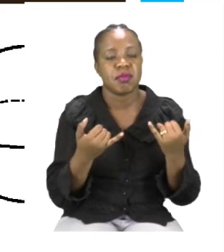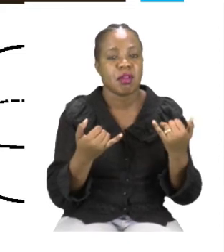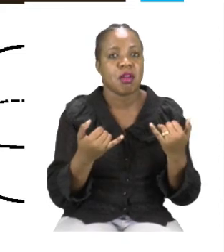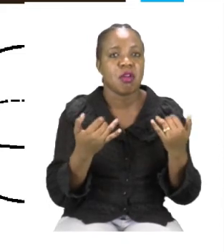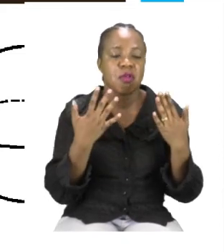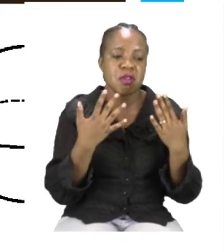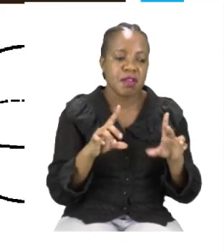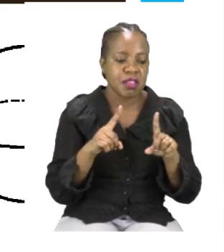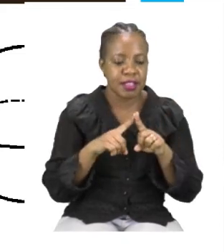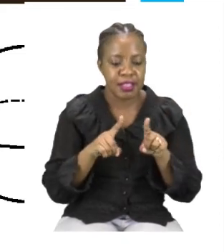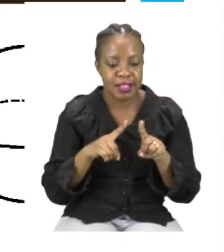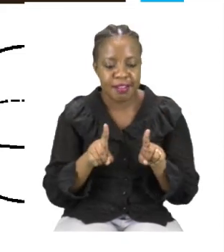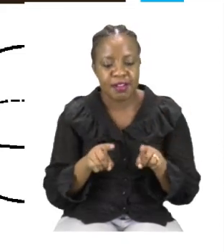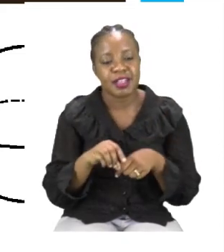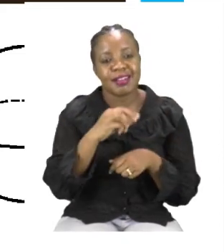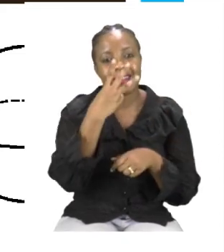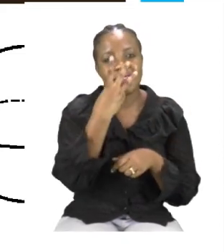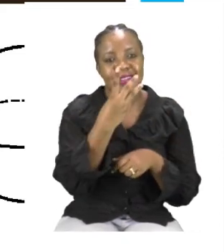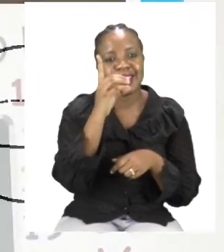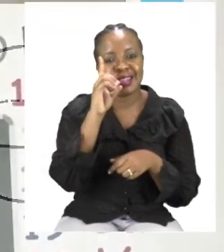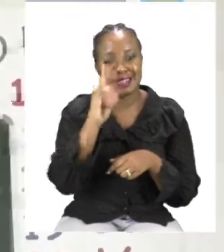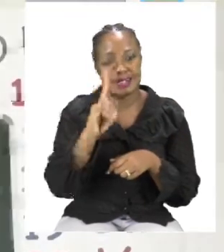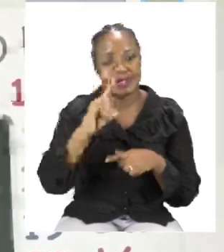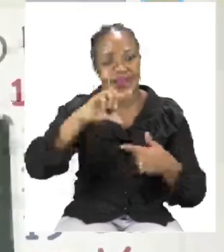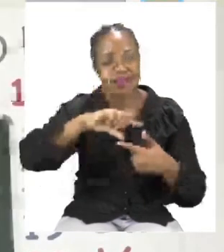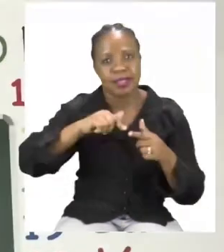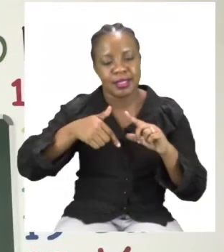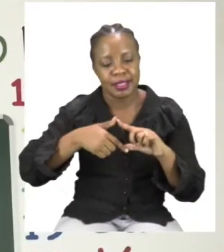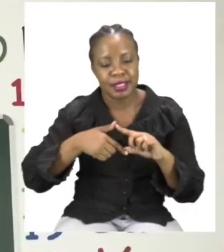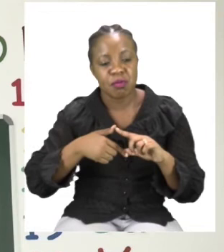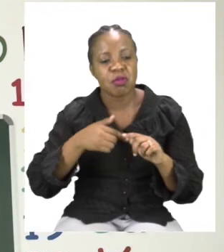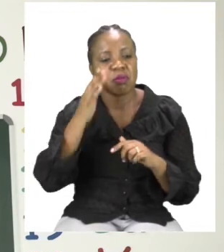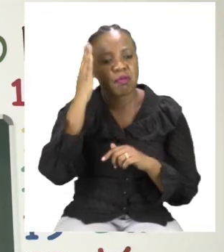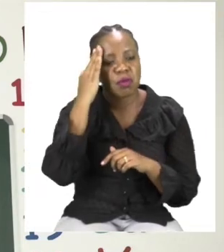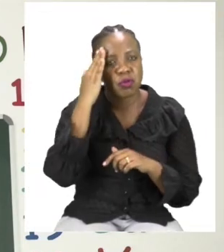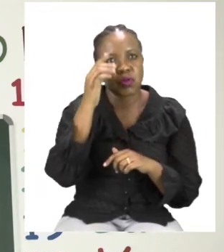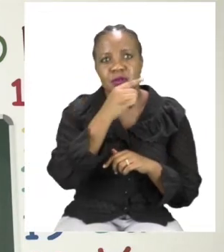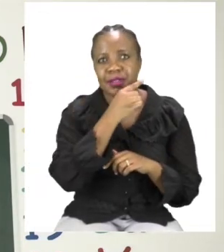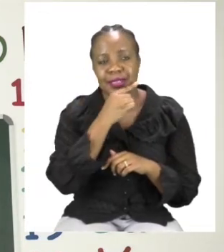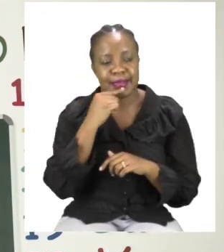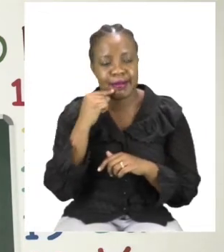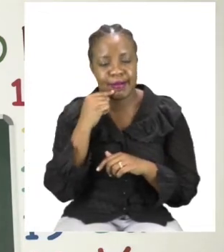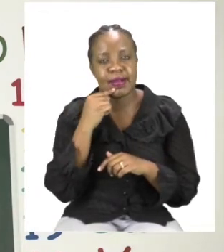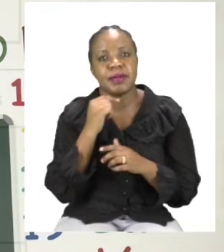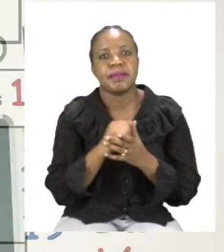shapes and we have taken a look at them and named them, let's now turn to page 30.